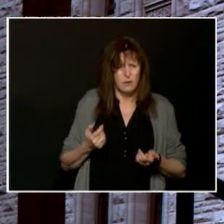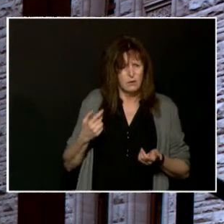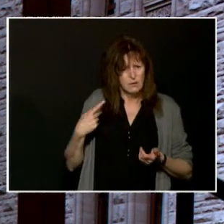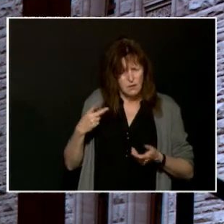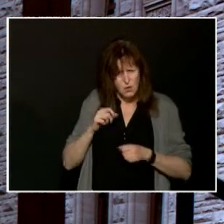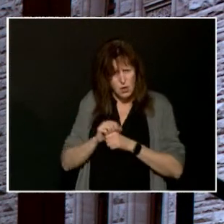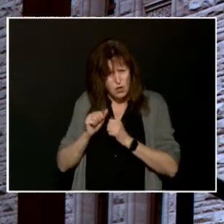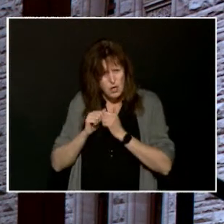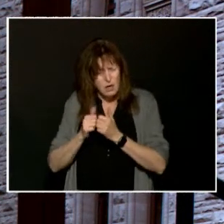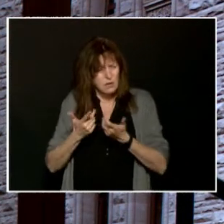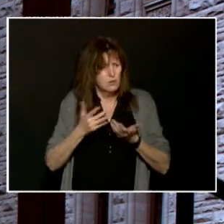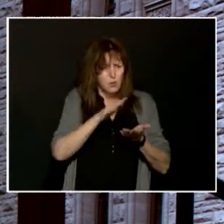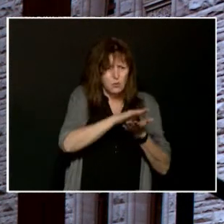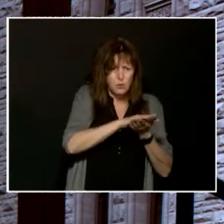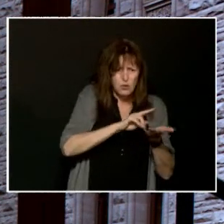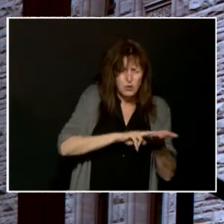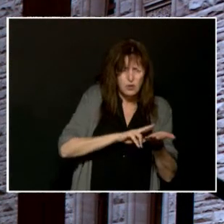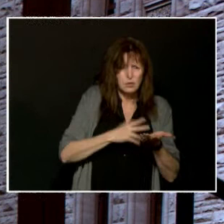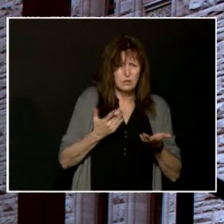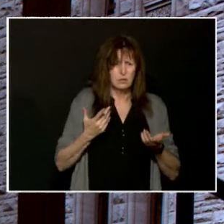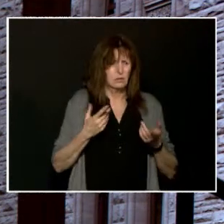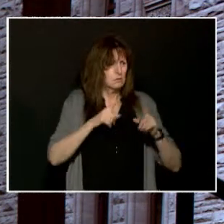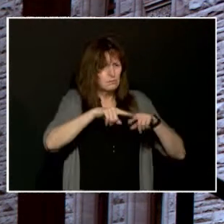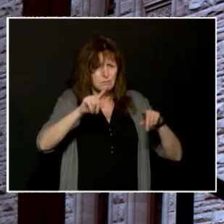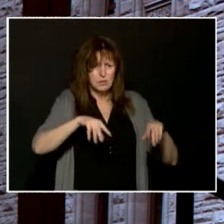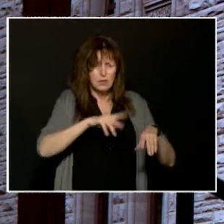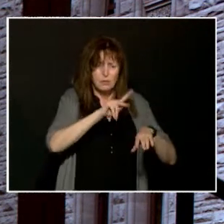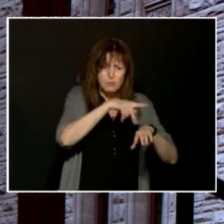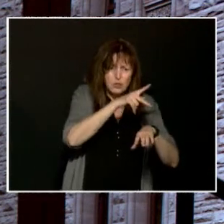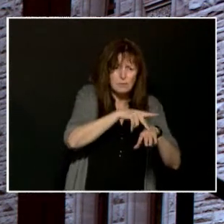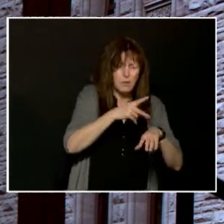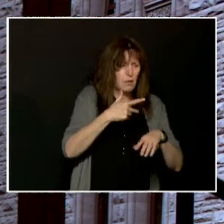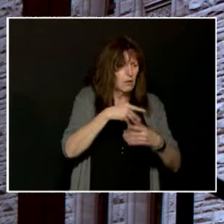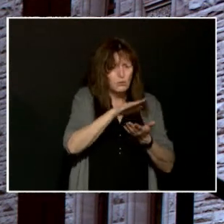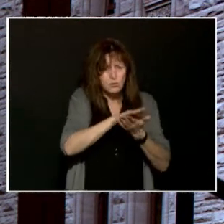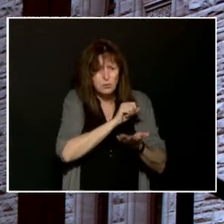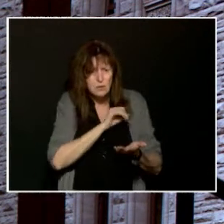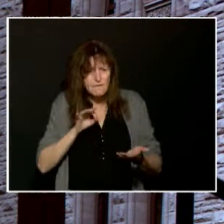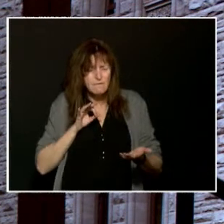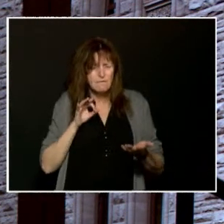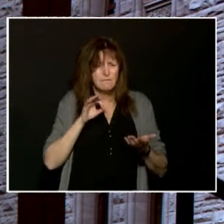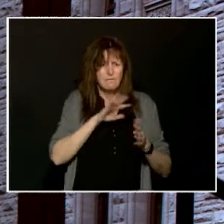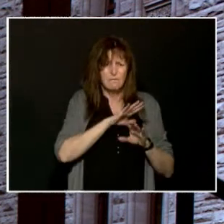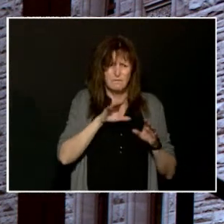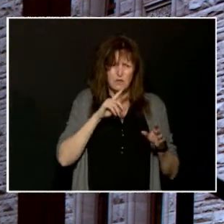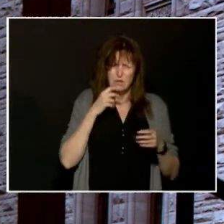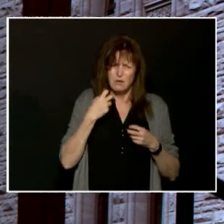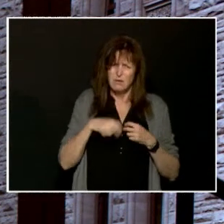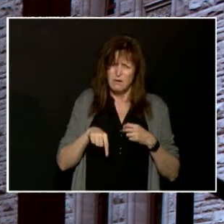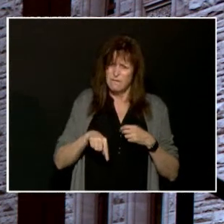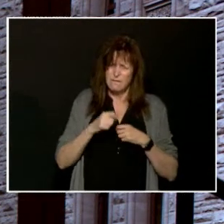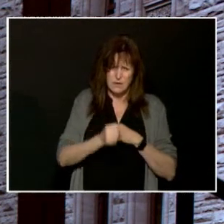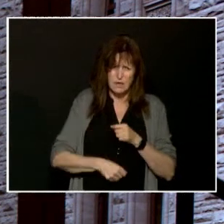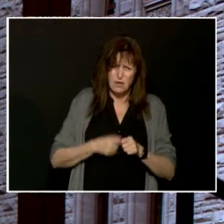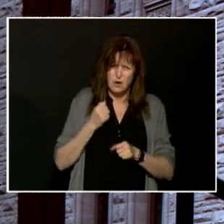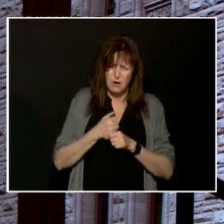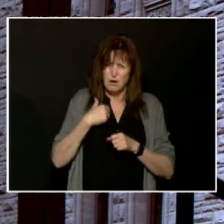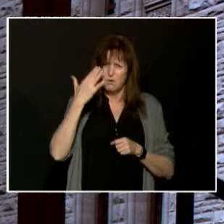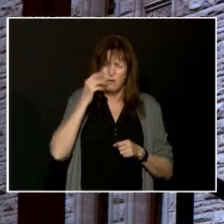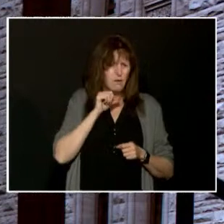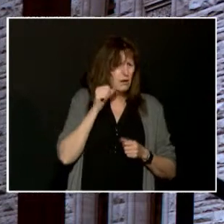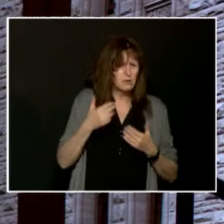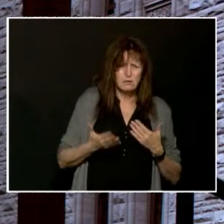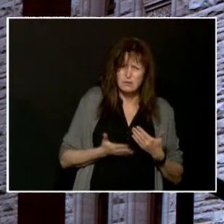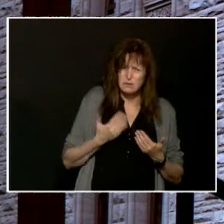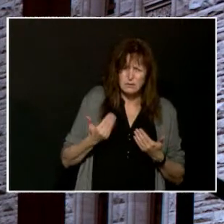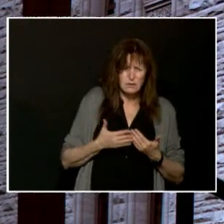the various schools, principals, and staff in there. We know it's been a very tough year. a very hard year for everyone,